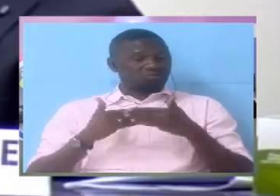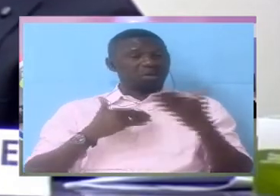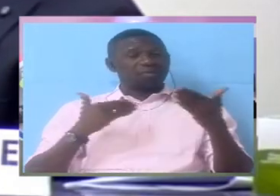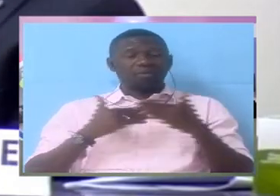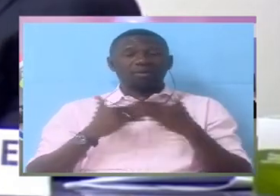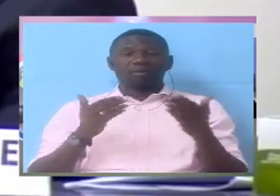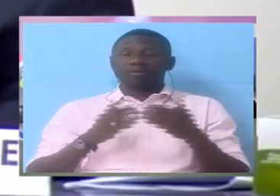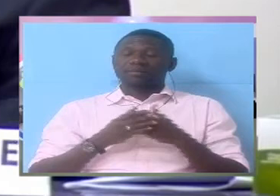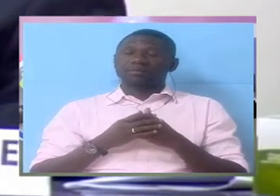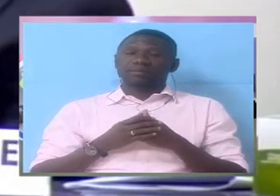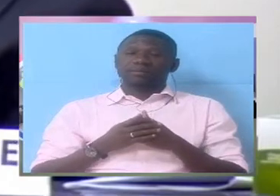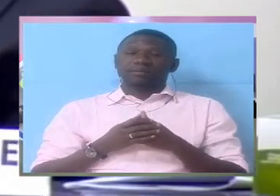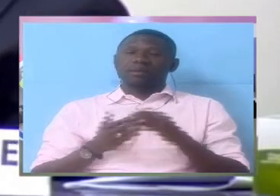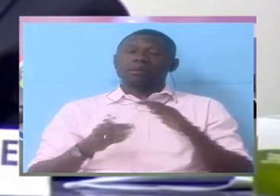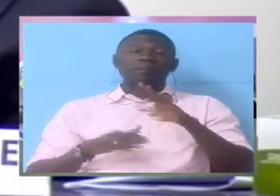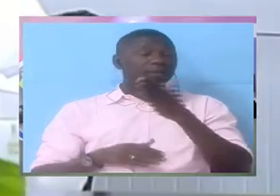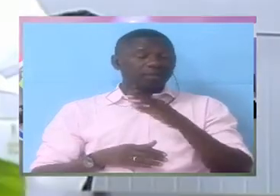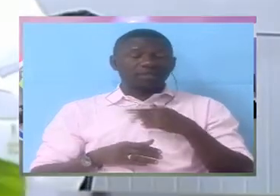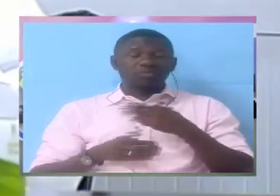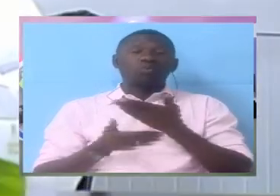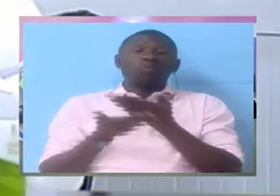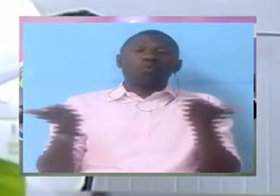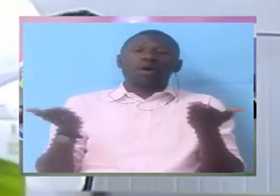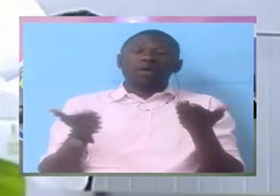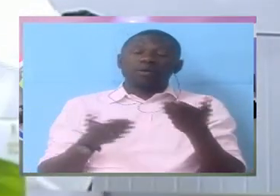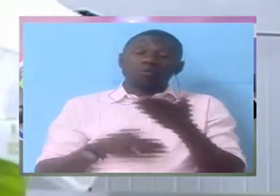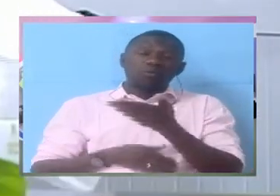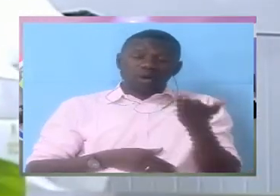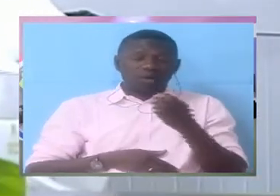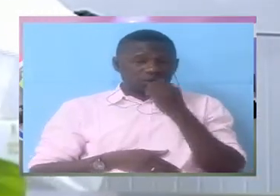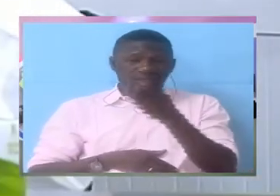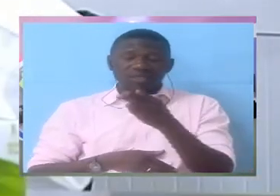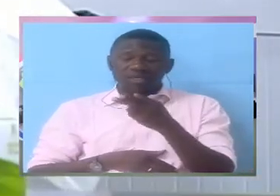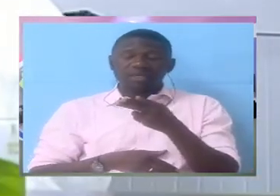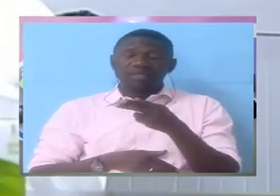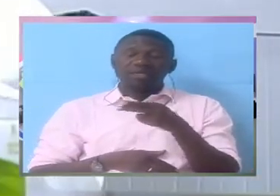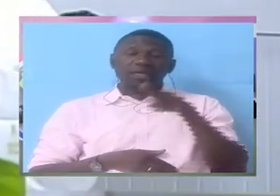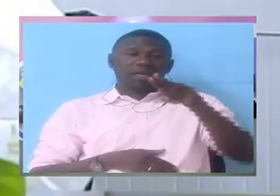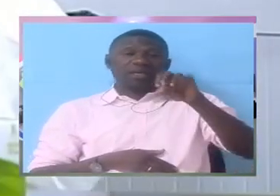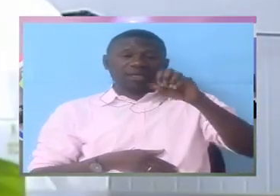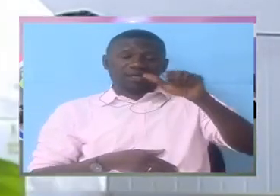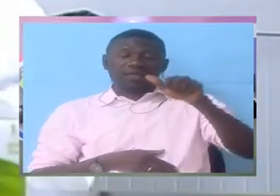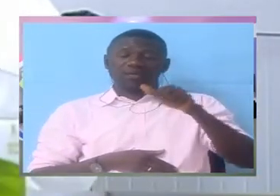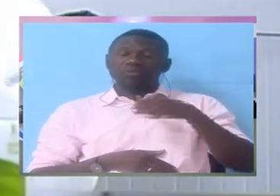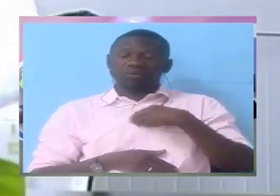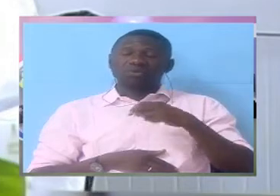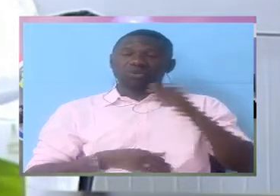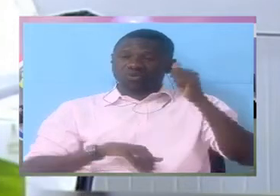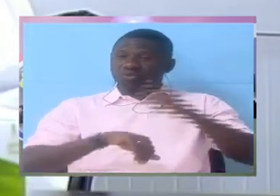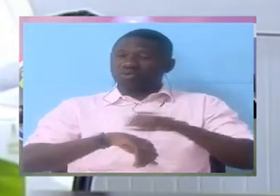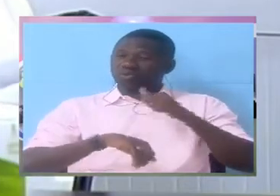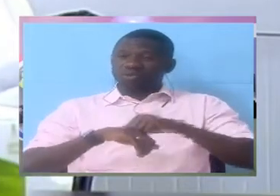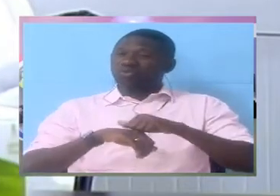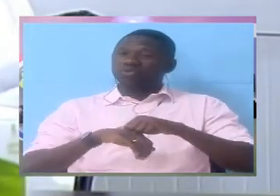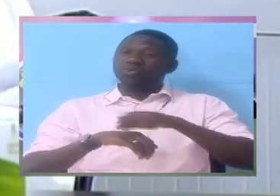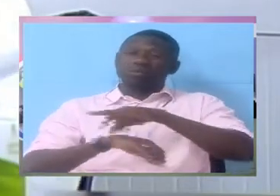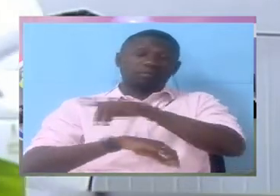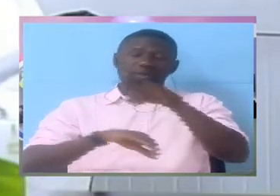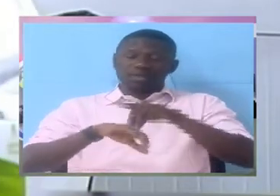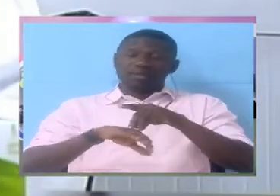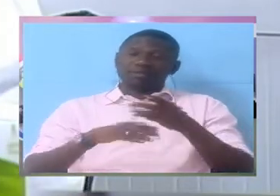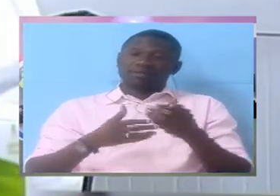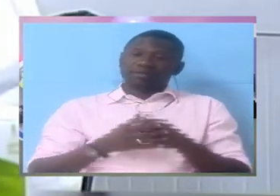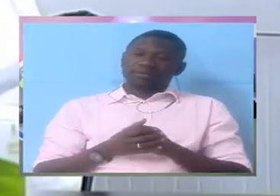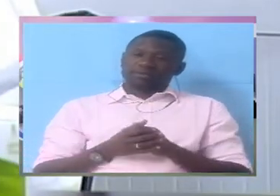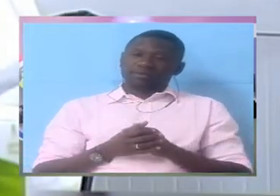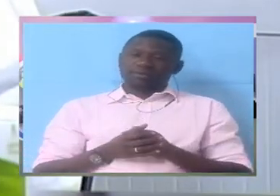the NIA was a torture chamber. Are you talking about my time or are you talking about the activities of NIA? During